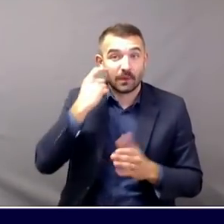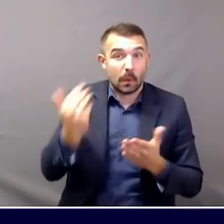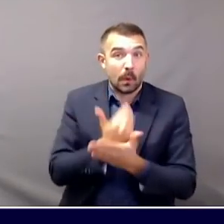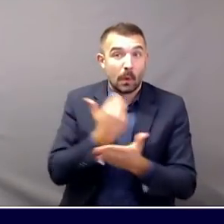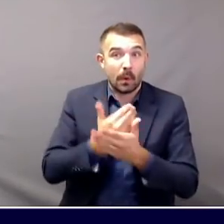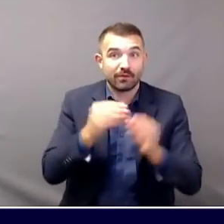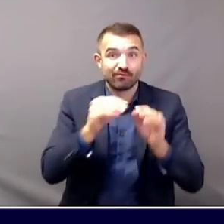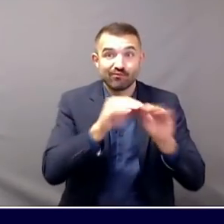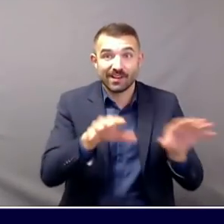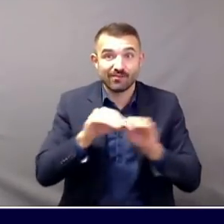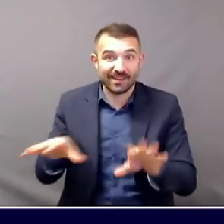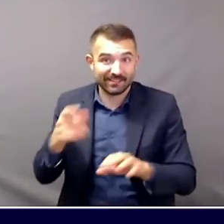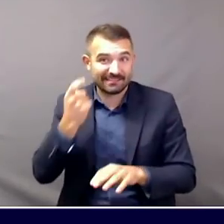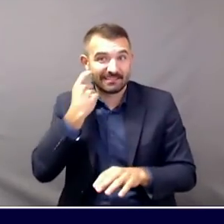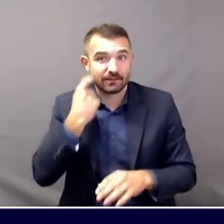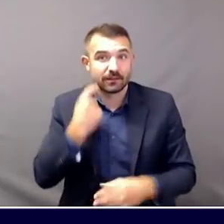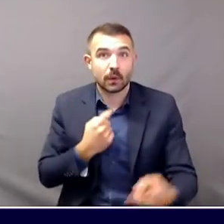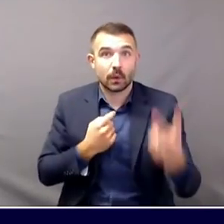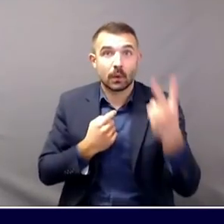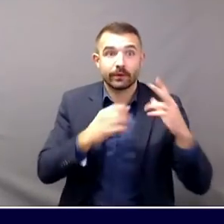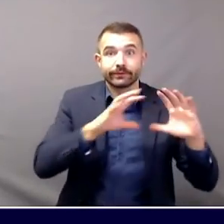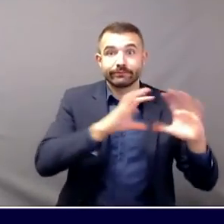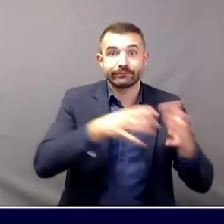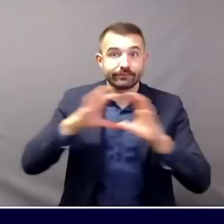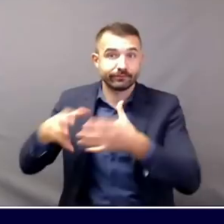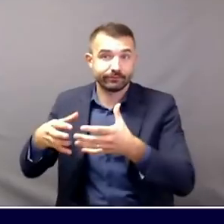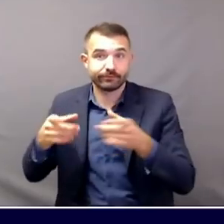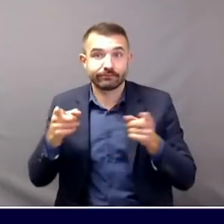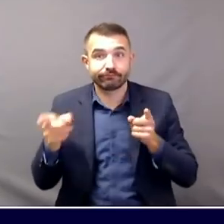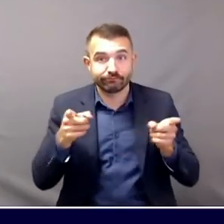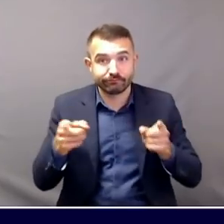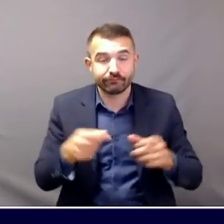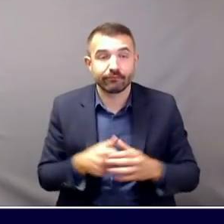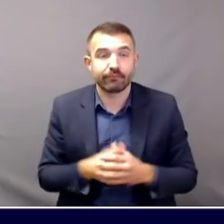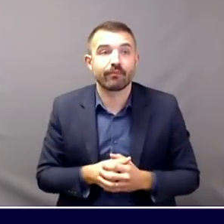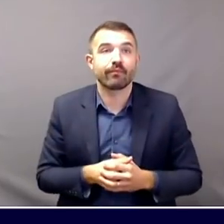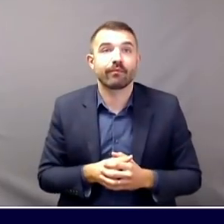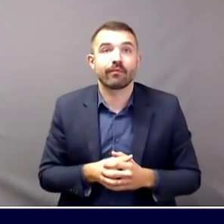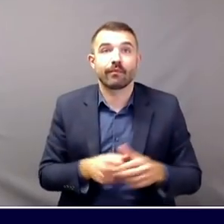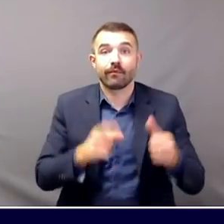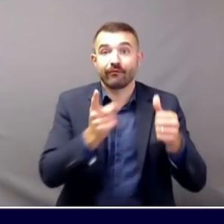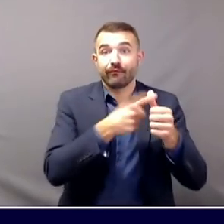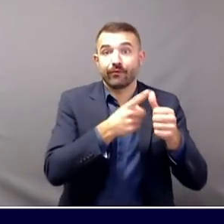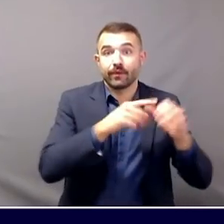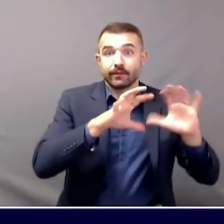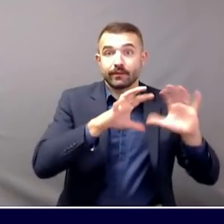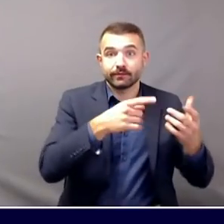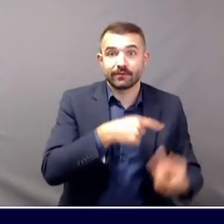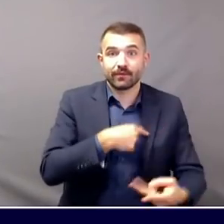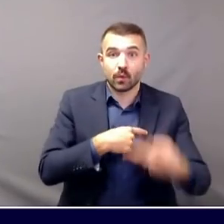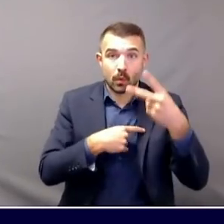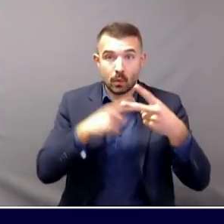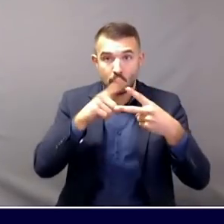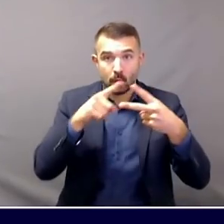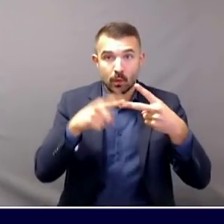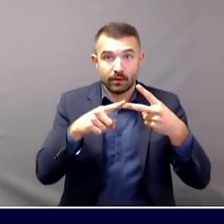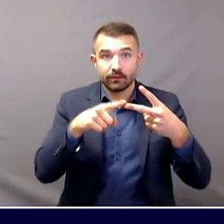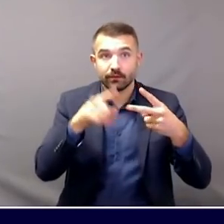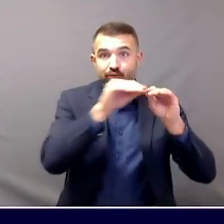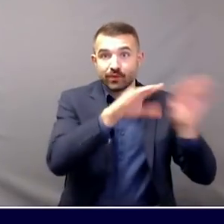groups. The first category are two sets of outbreaks that we have recently opened in restaurants in